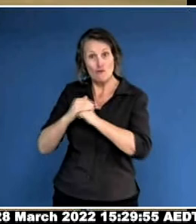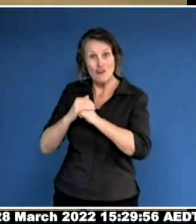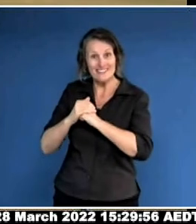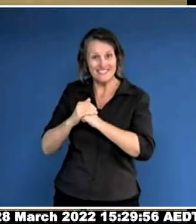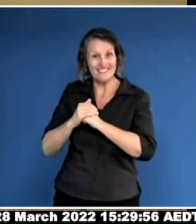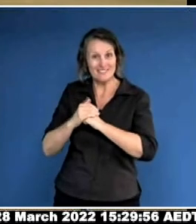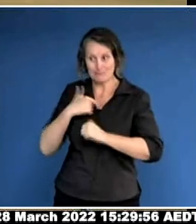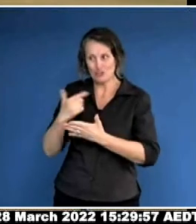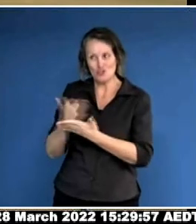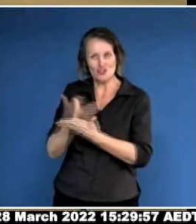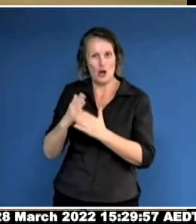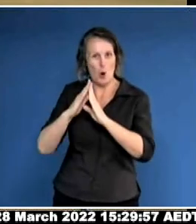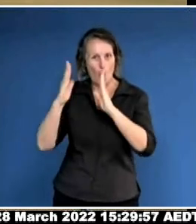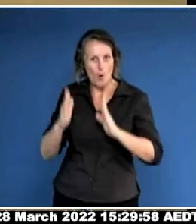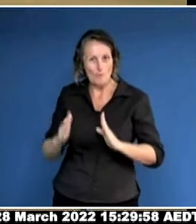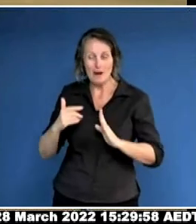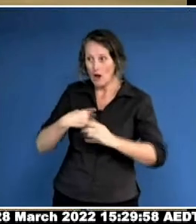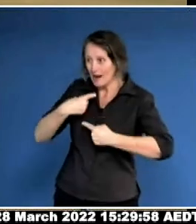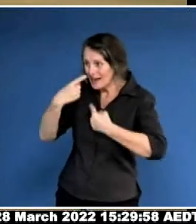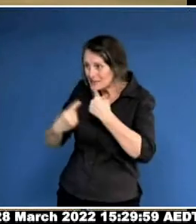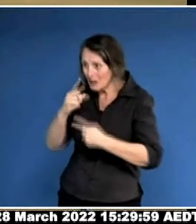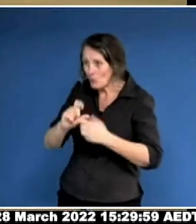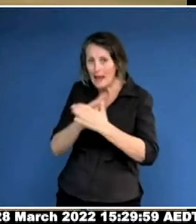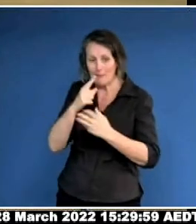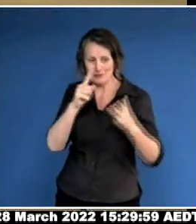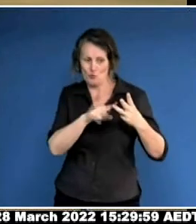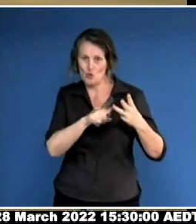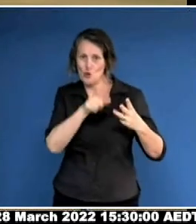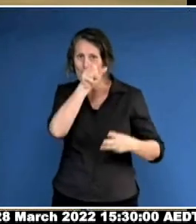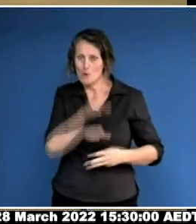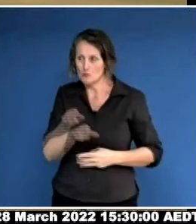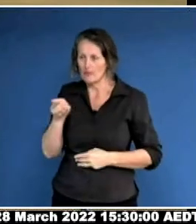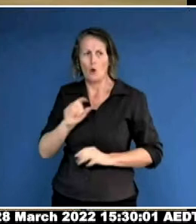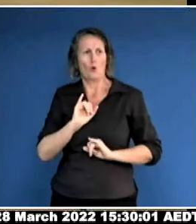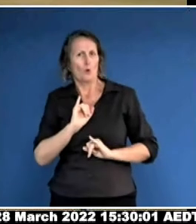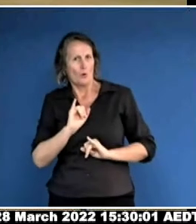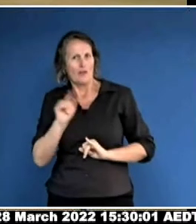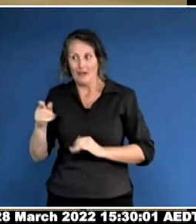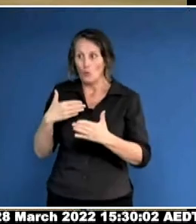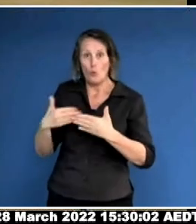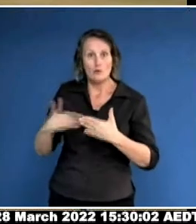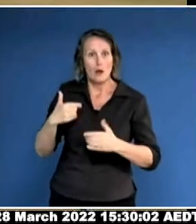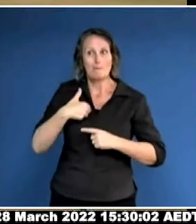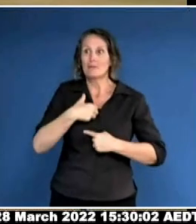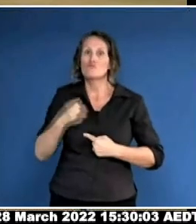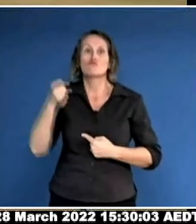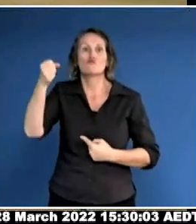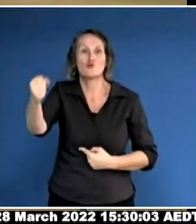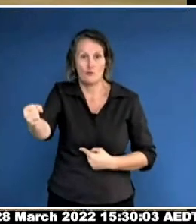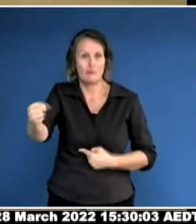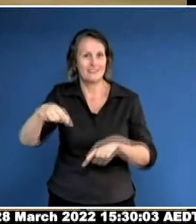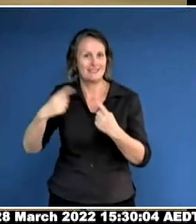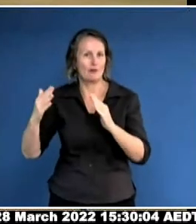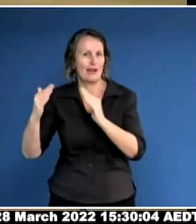have told them what had happened with person three because they arranged for me to go away and live somewhere else to get away from him. I had a car